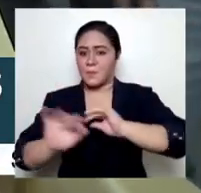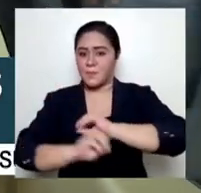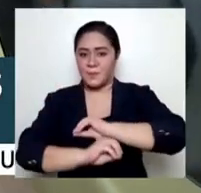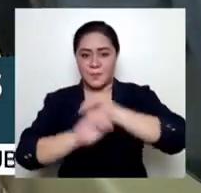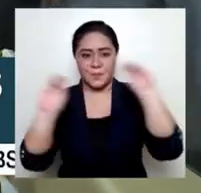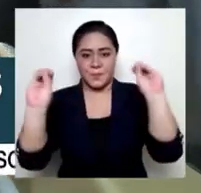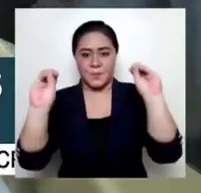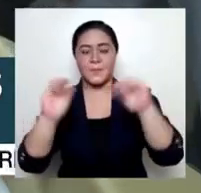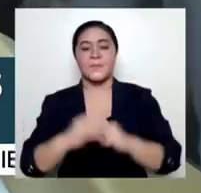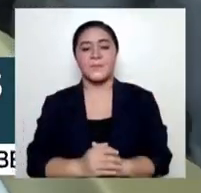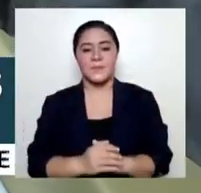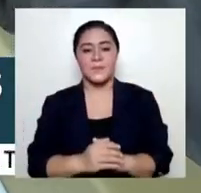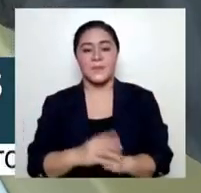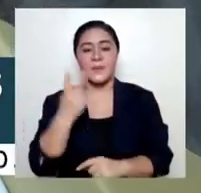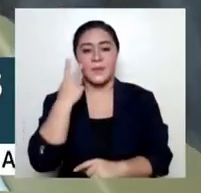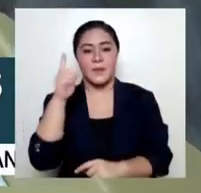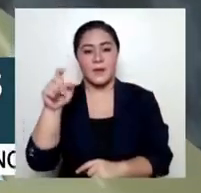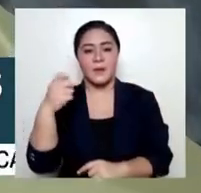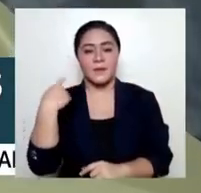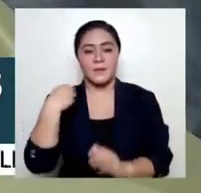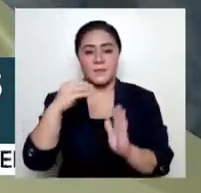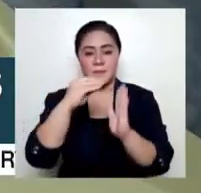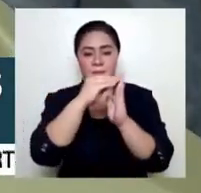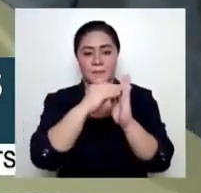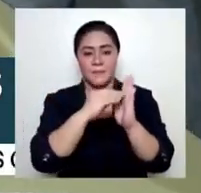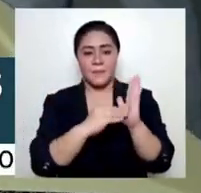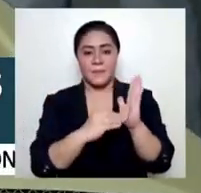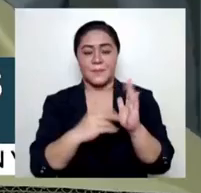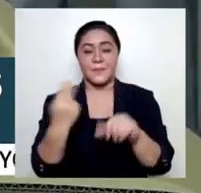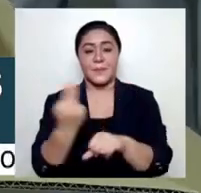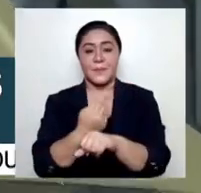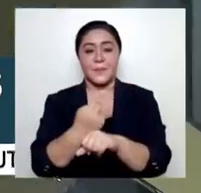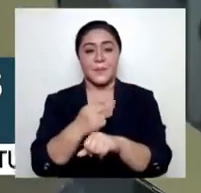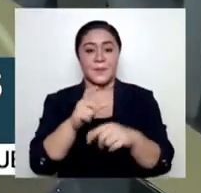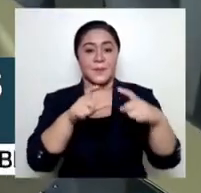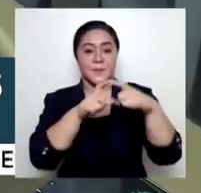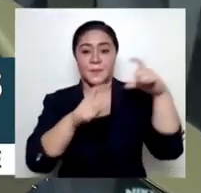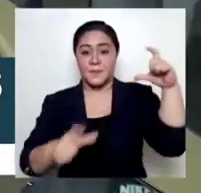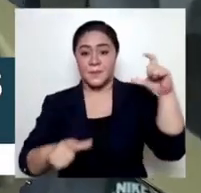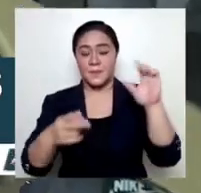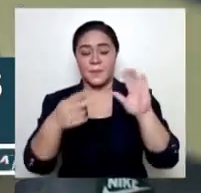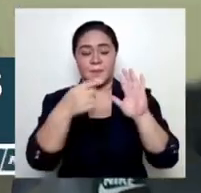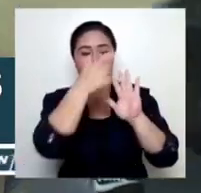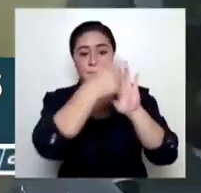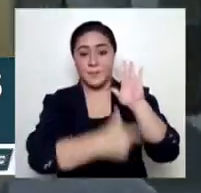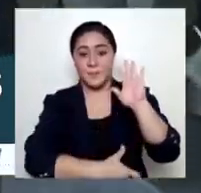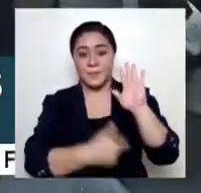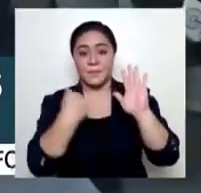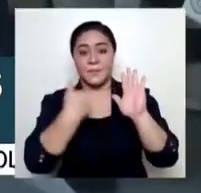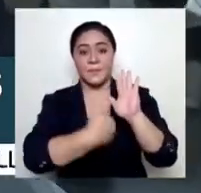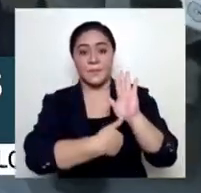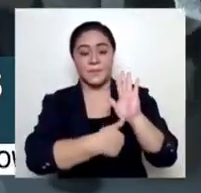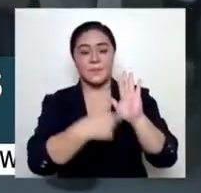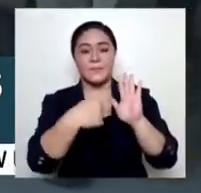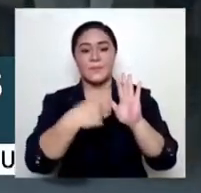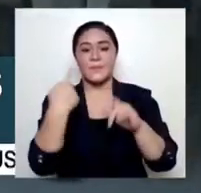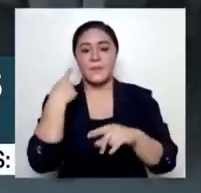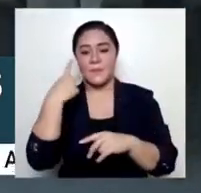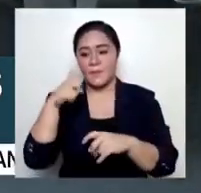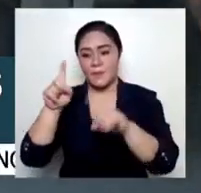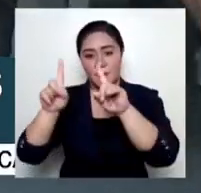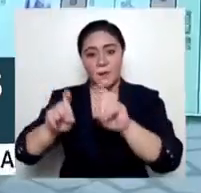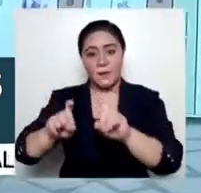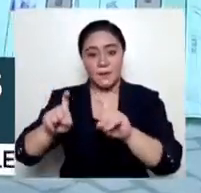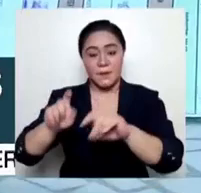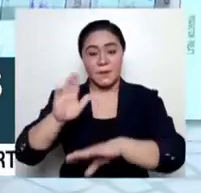they had voters use those FTS ballots and cast their votes so that these can be tested by the machine. So